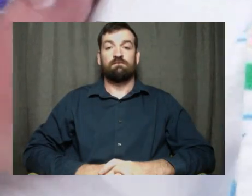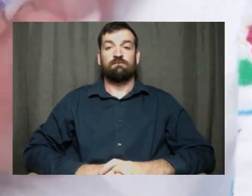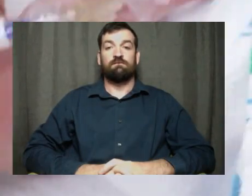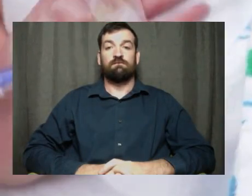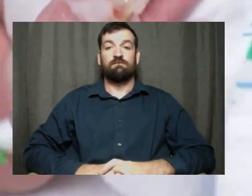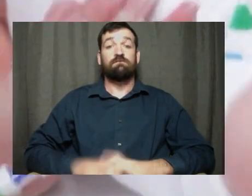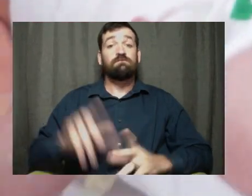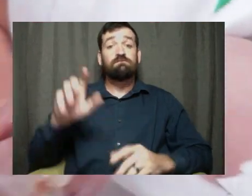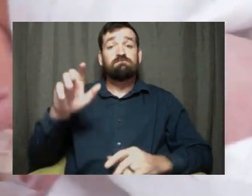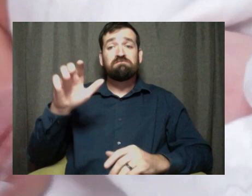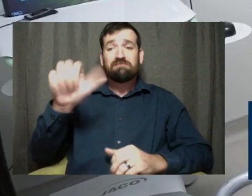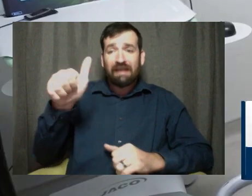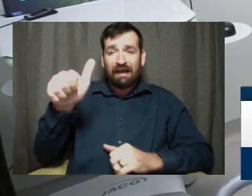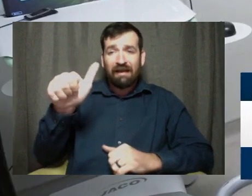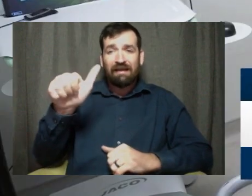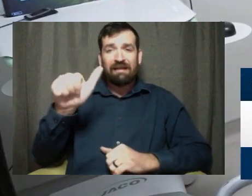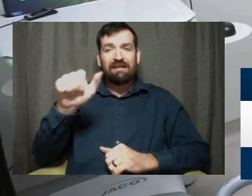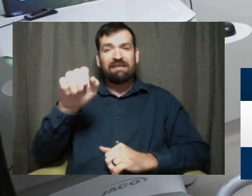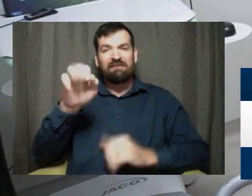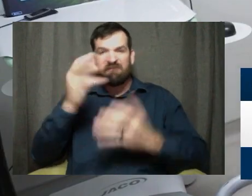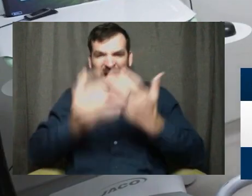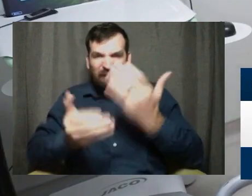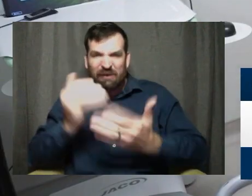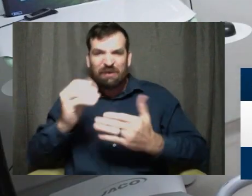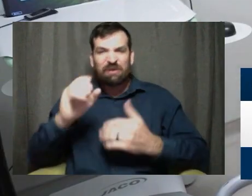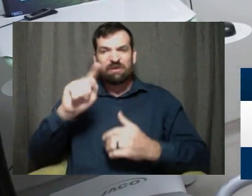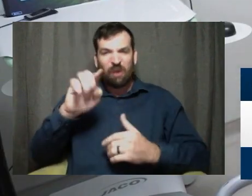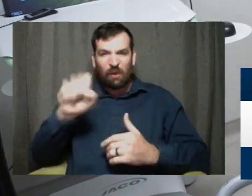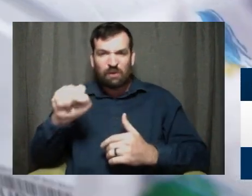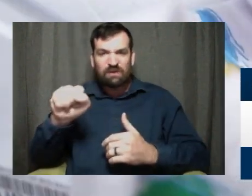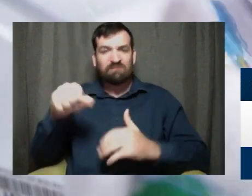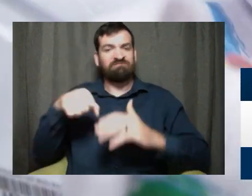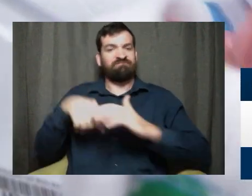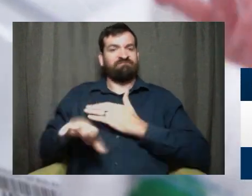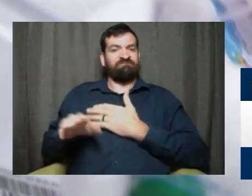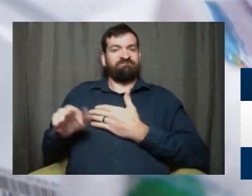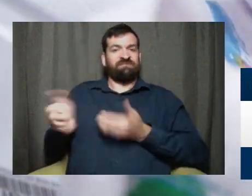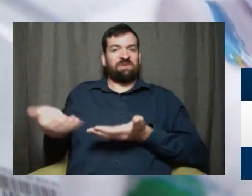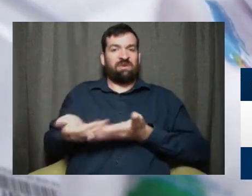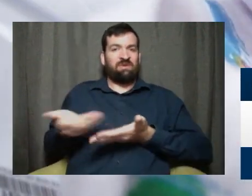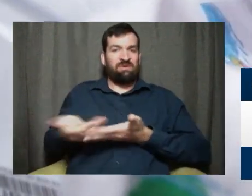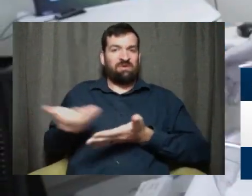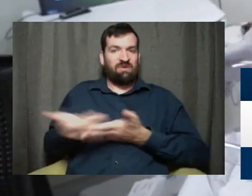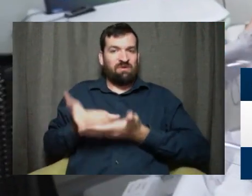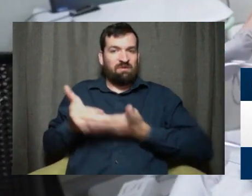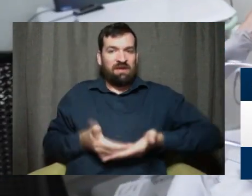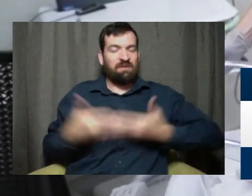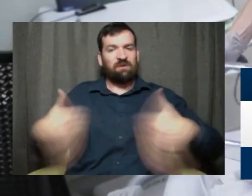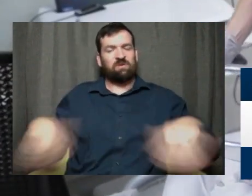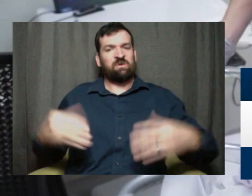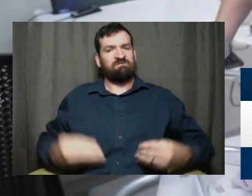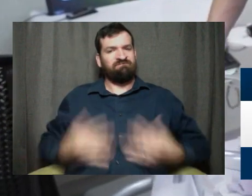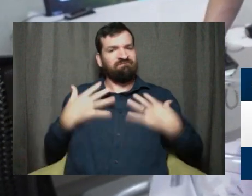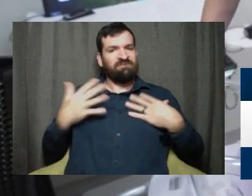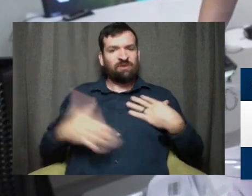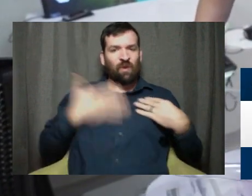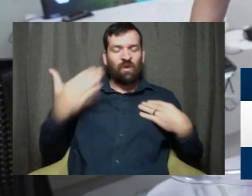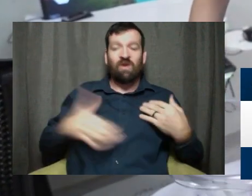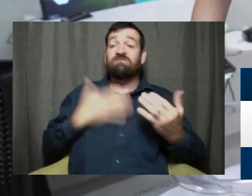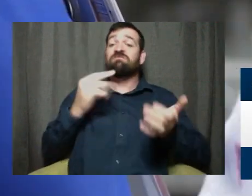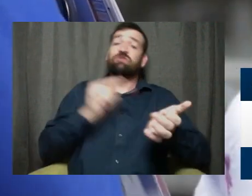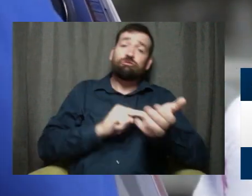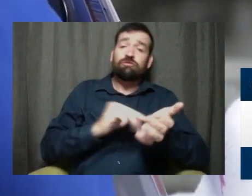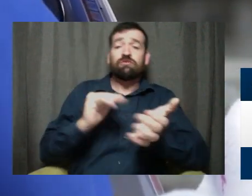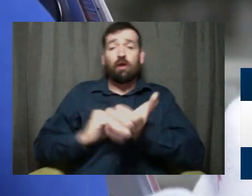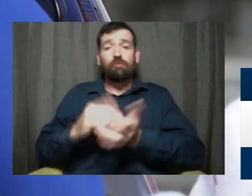10 little fingers and 10 little toes. The birth of a new baby brings so much joy. On today's show, what doctors and nurses are doing